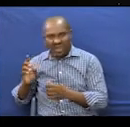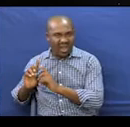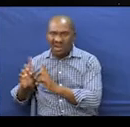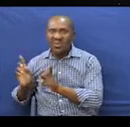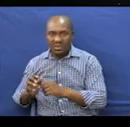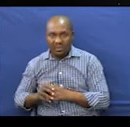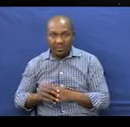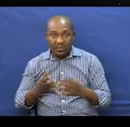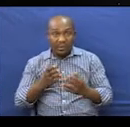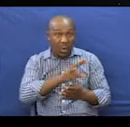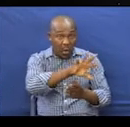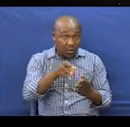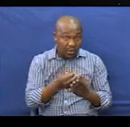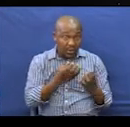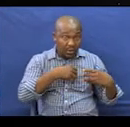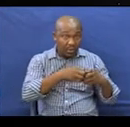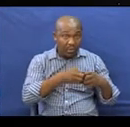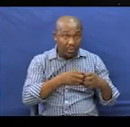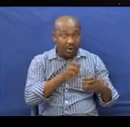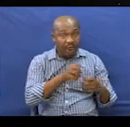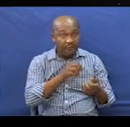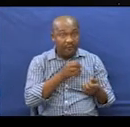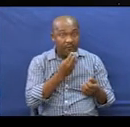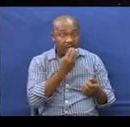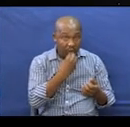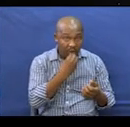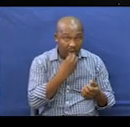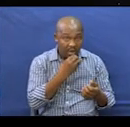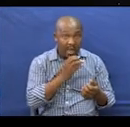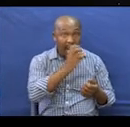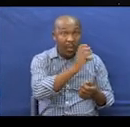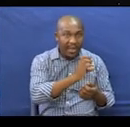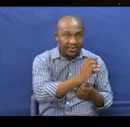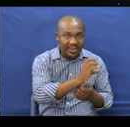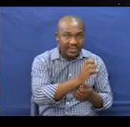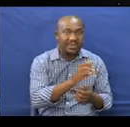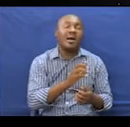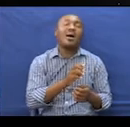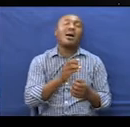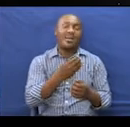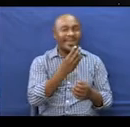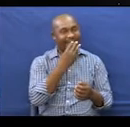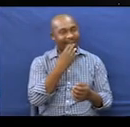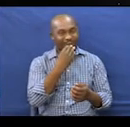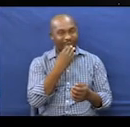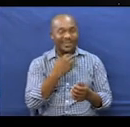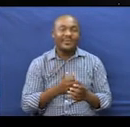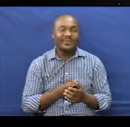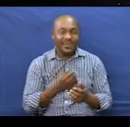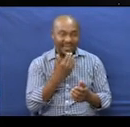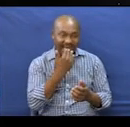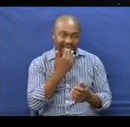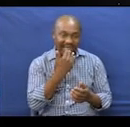So we've got those carbohydrates, those food substances that when you taste it, they are sweet. But we've got those